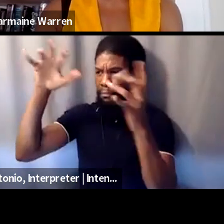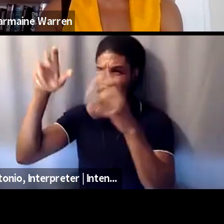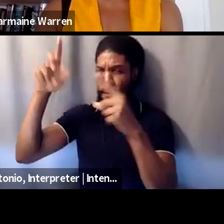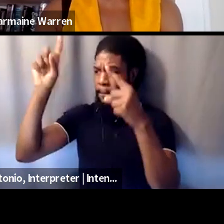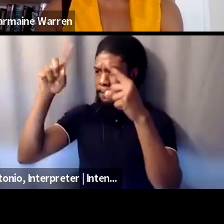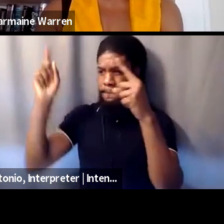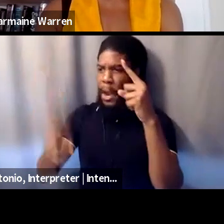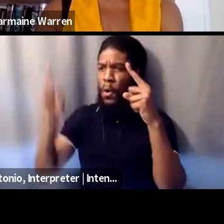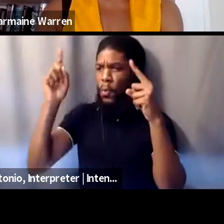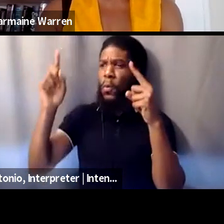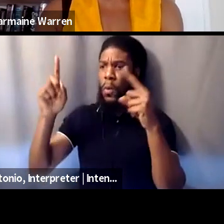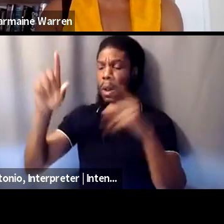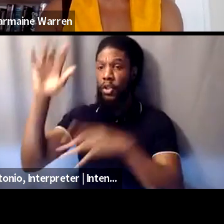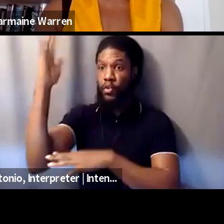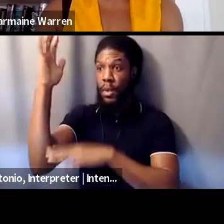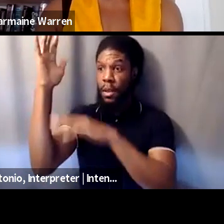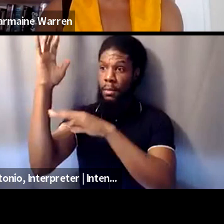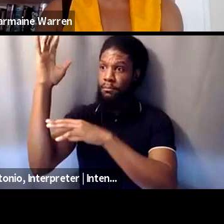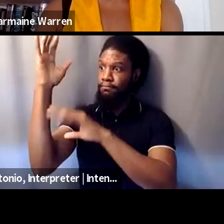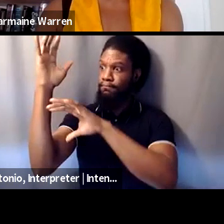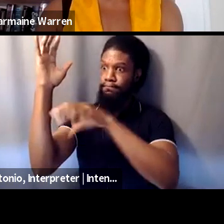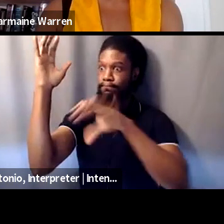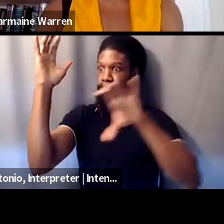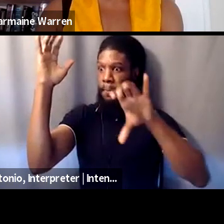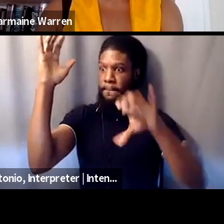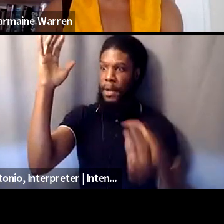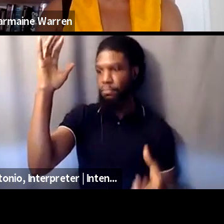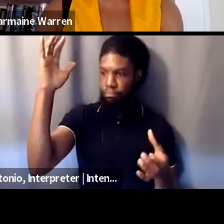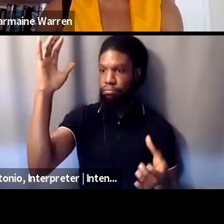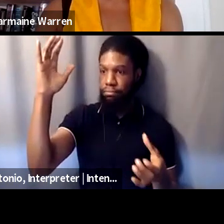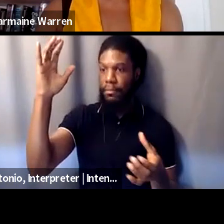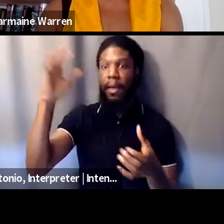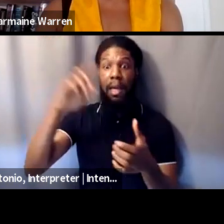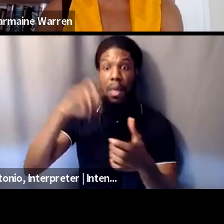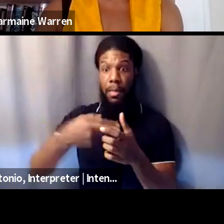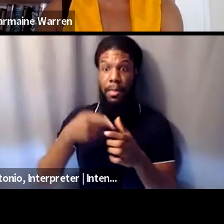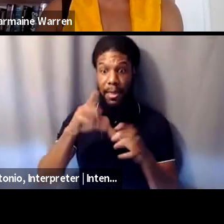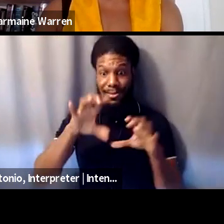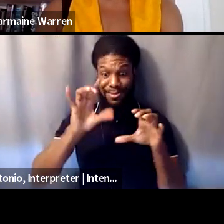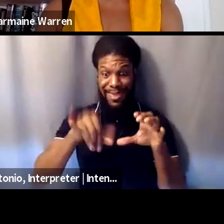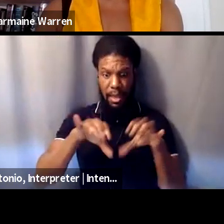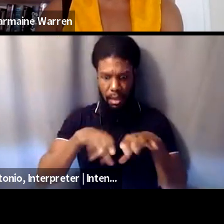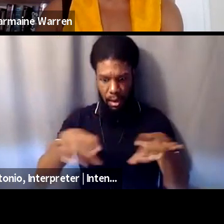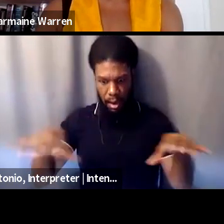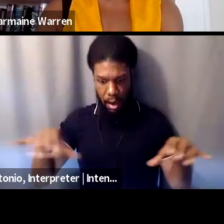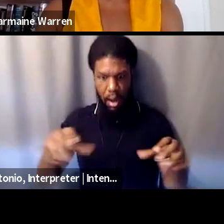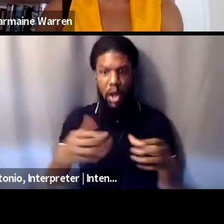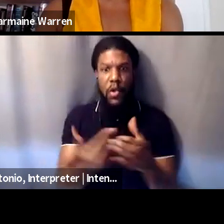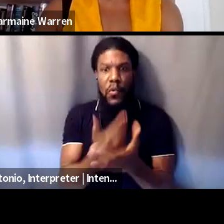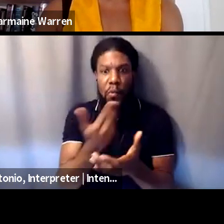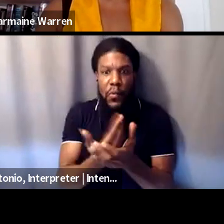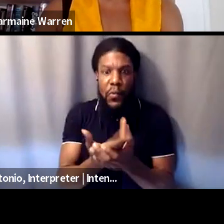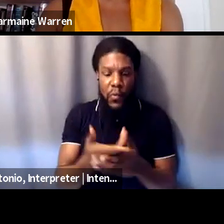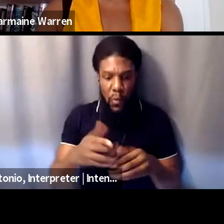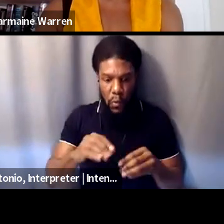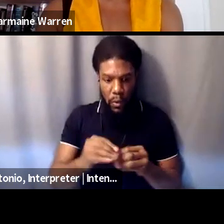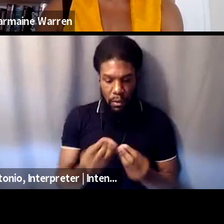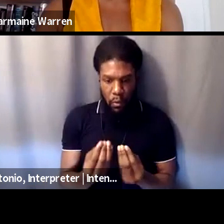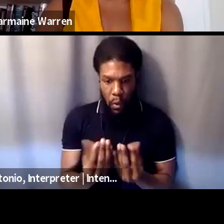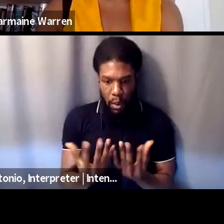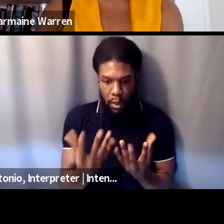tree branch there were like little new leaves coming about, I'm just like, wow, this knowledge of